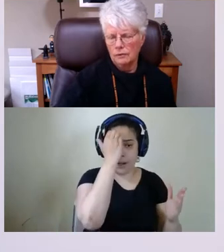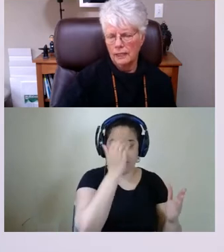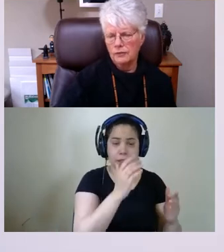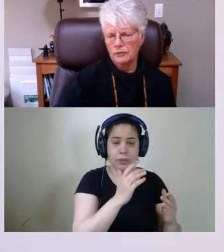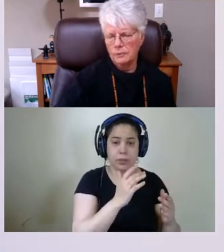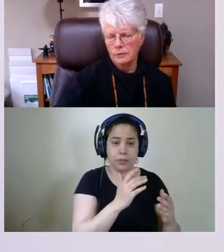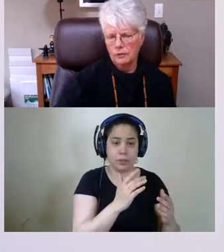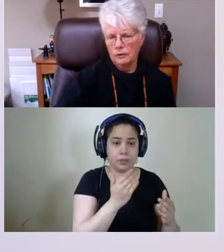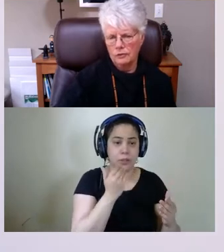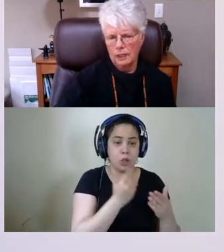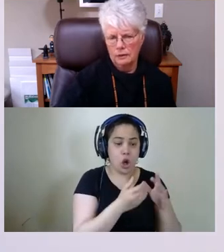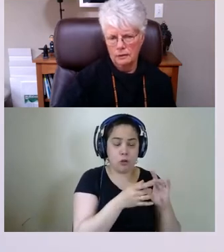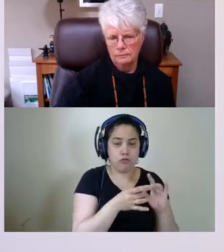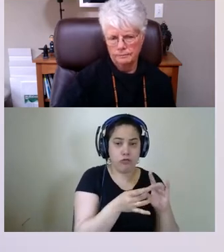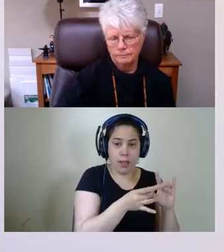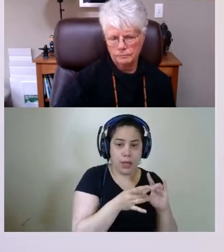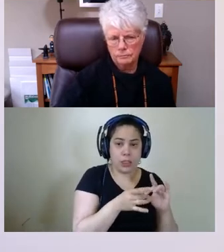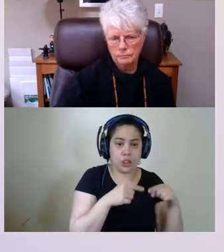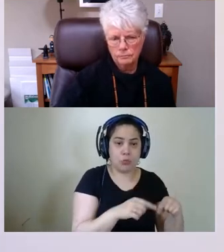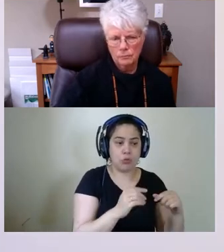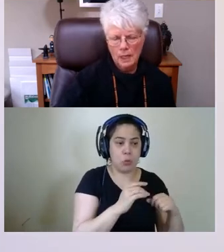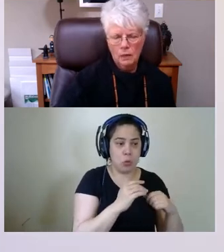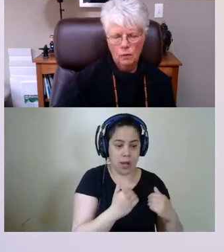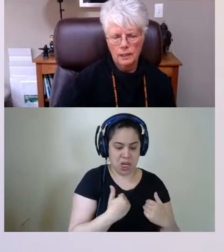the relationships in early childhood.